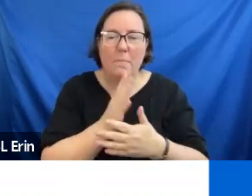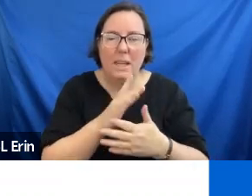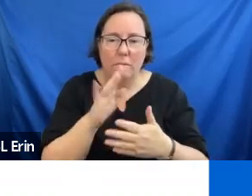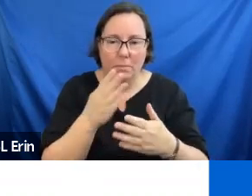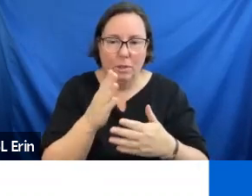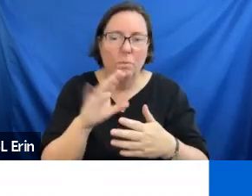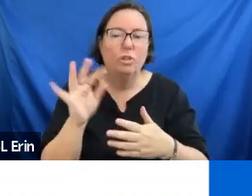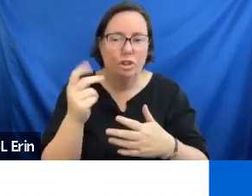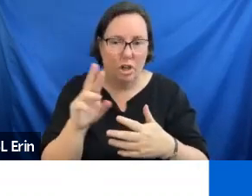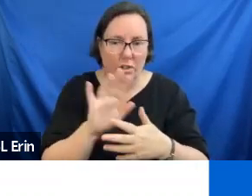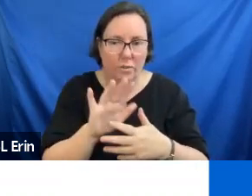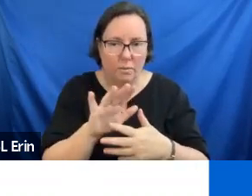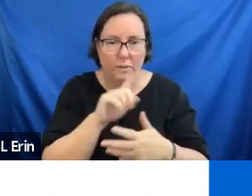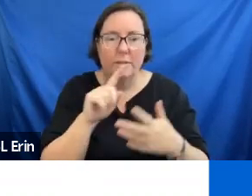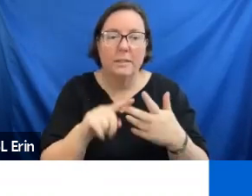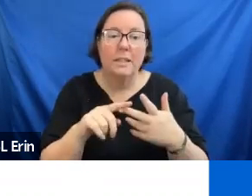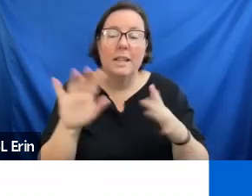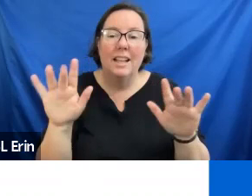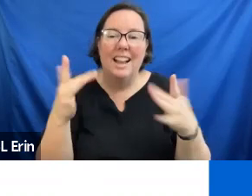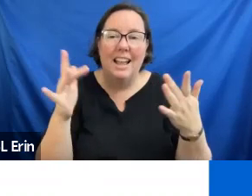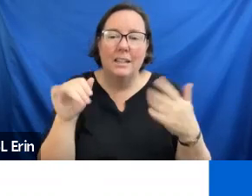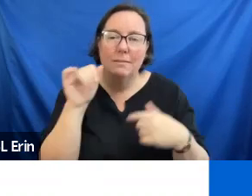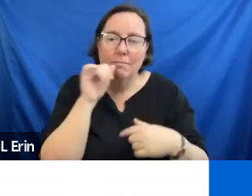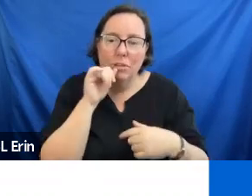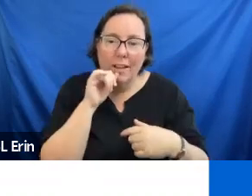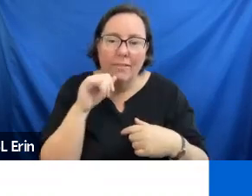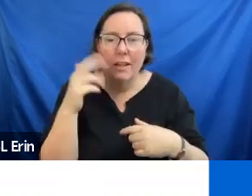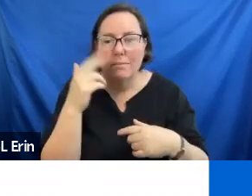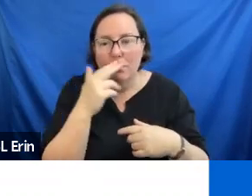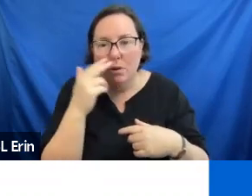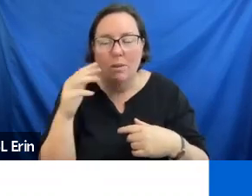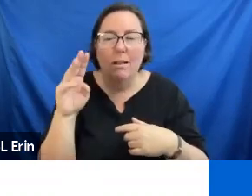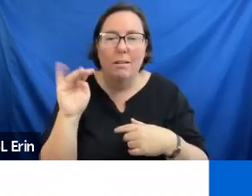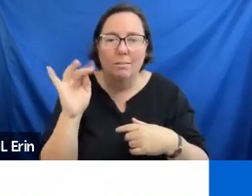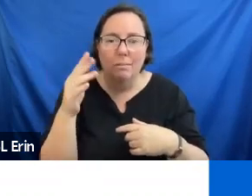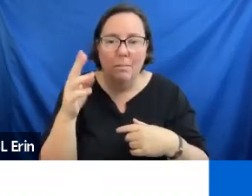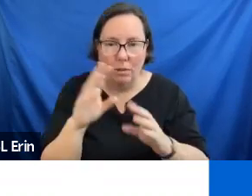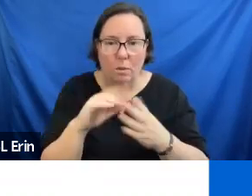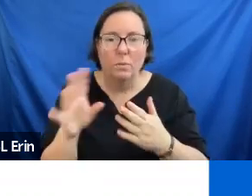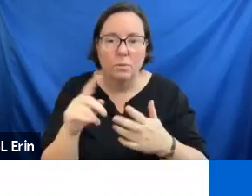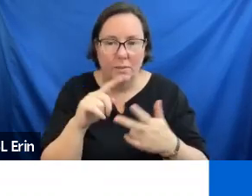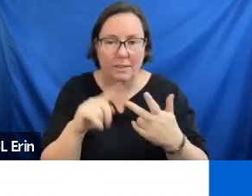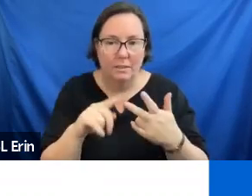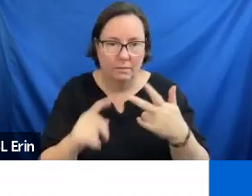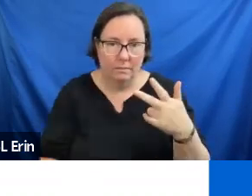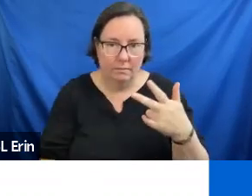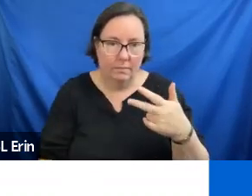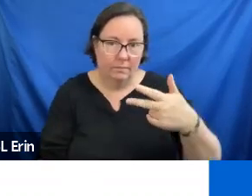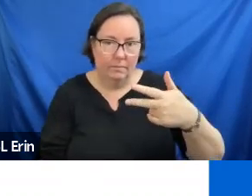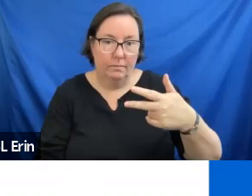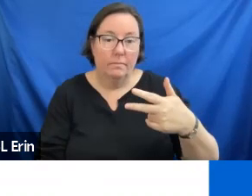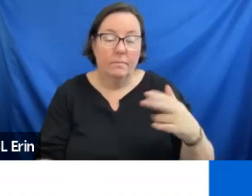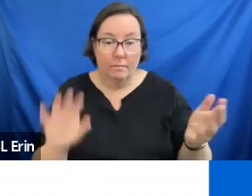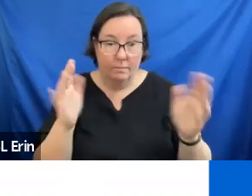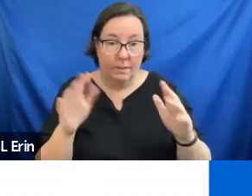being private, parochial, and MECO students. You can see from last school year to this school year, as we